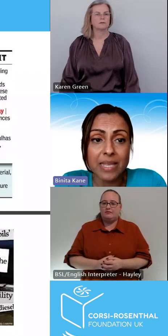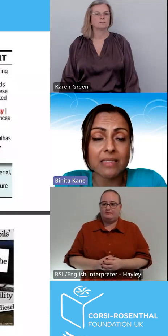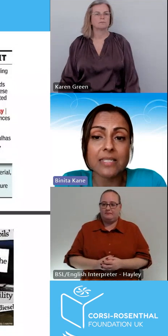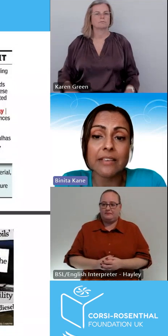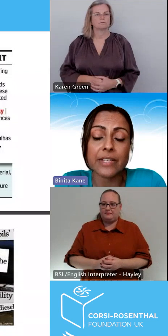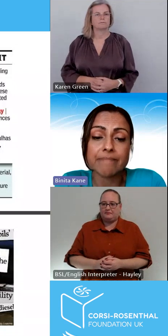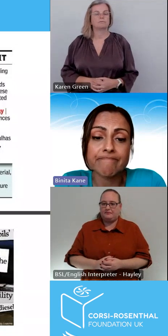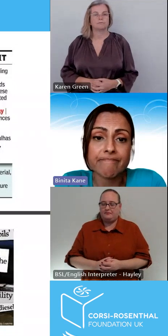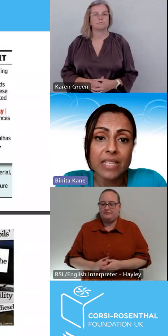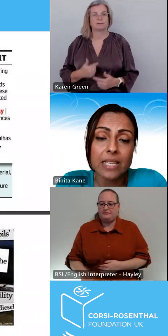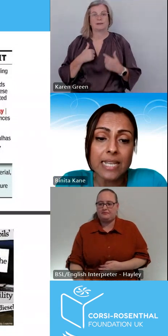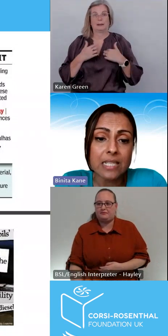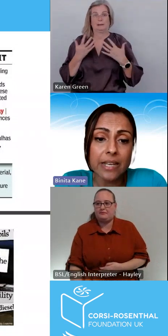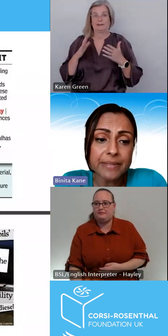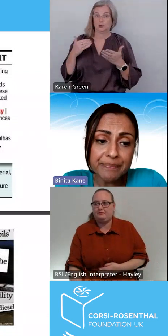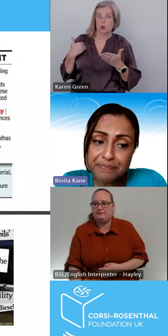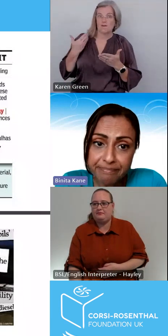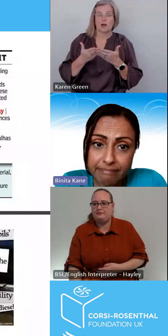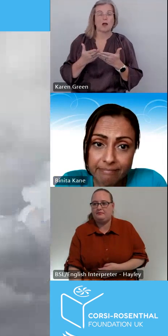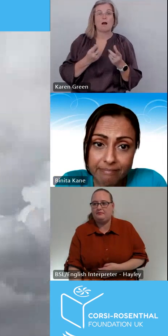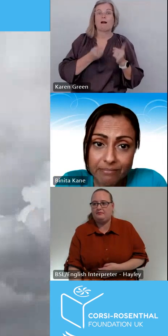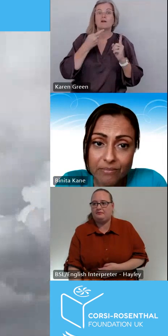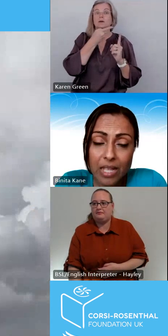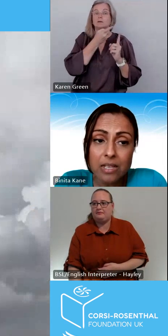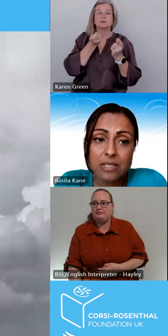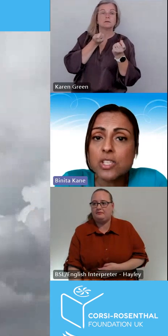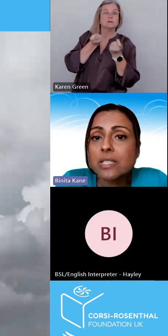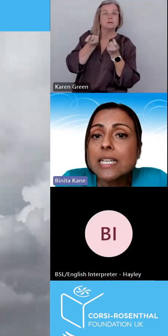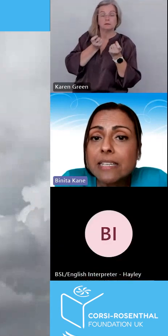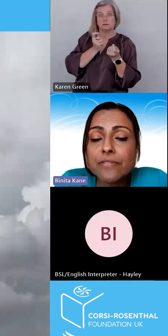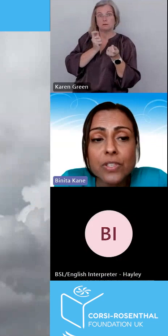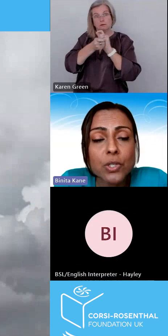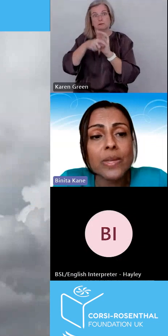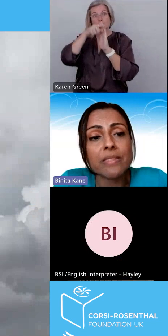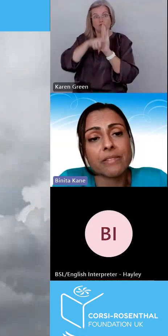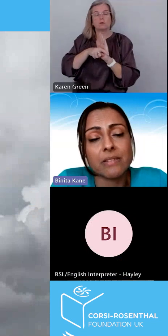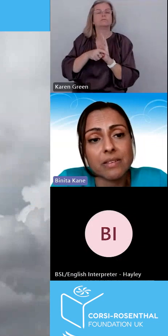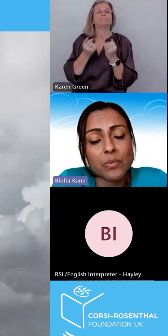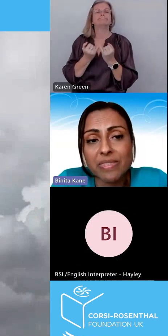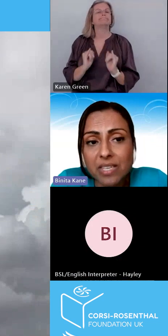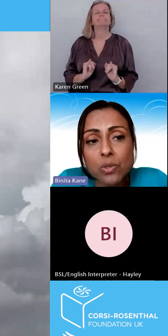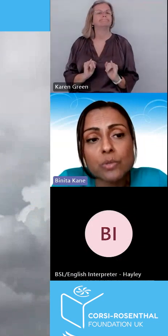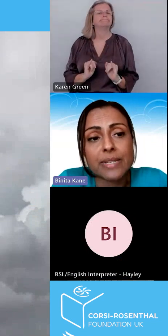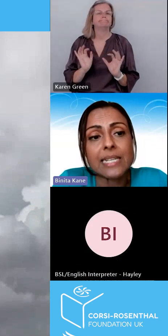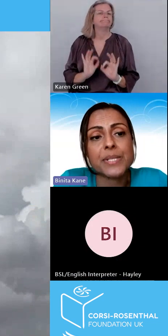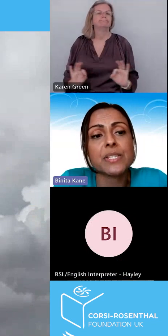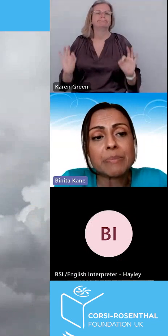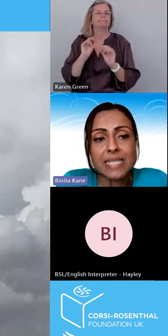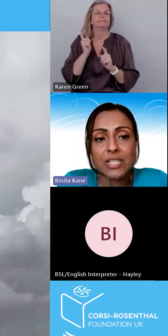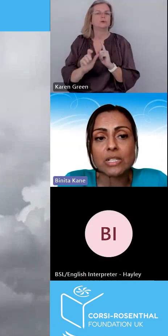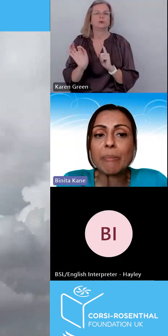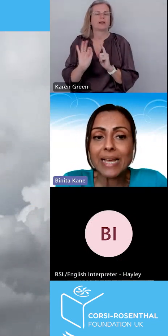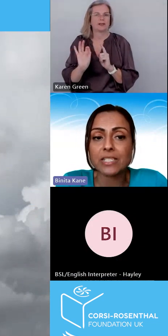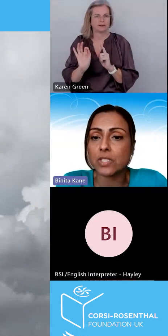and to make things safer. Next slide. So I'm just going to leave you with this thought, really, which